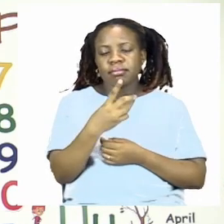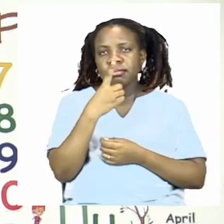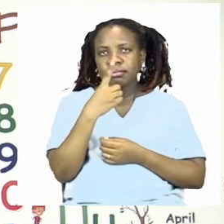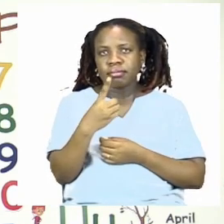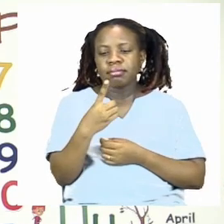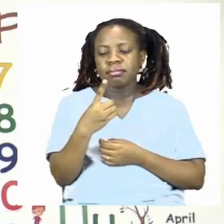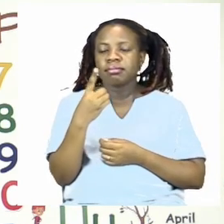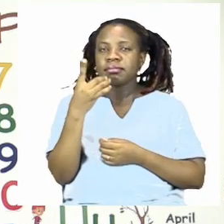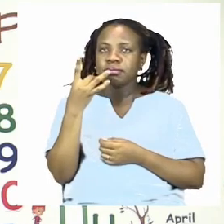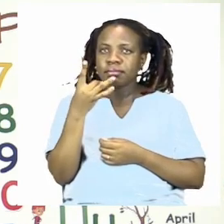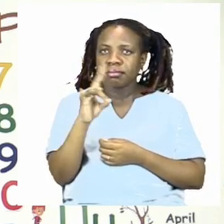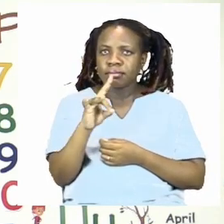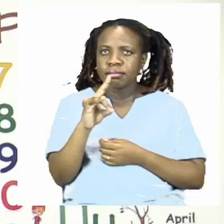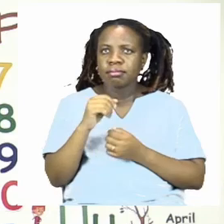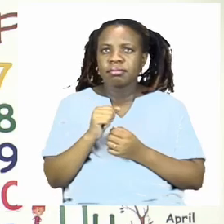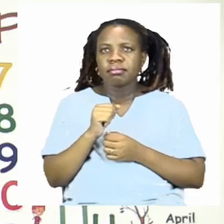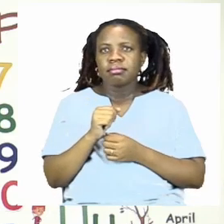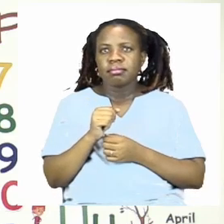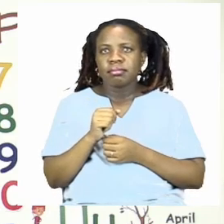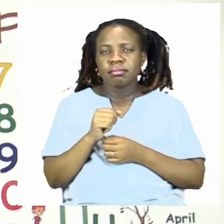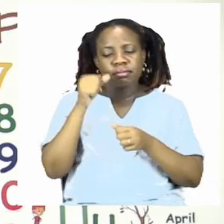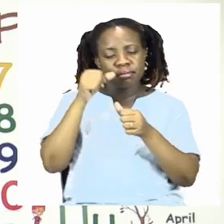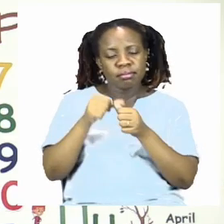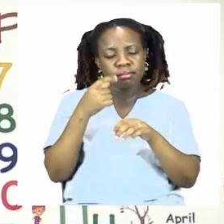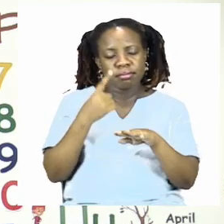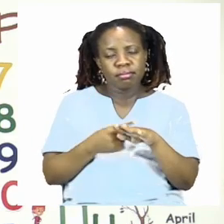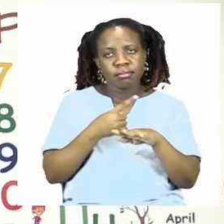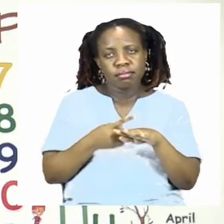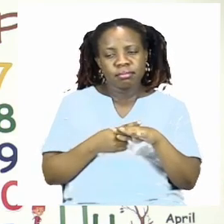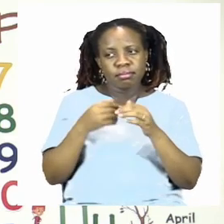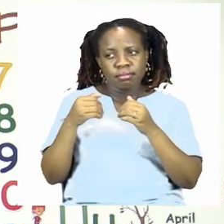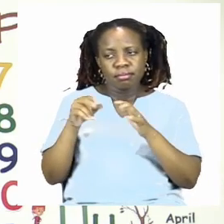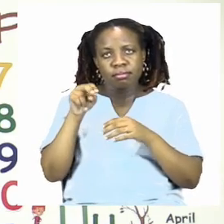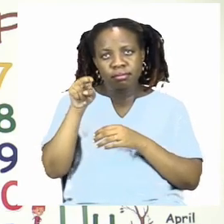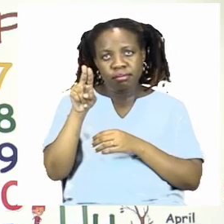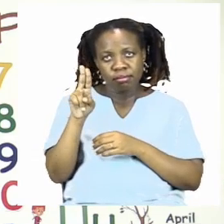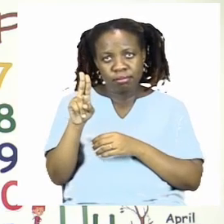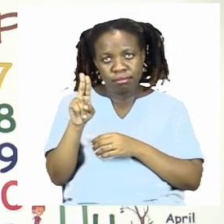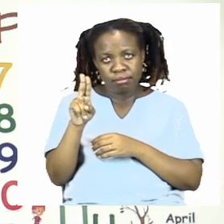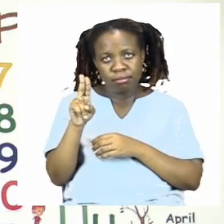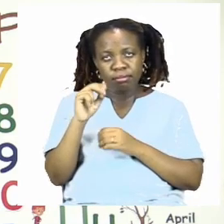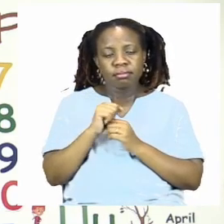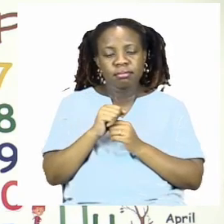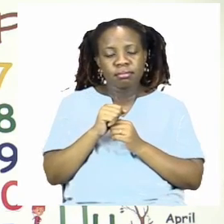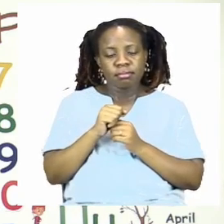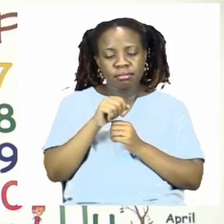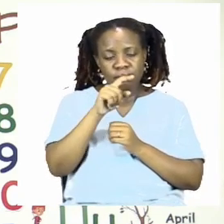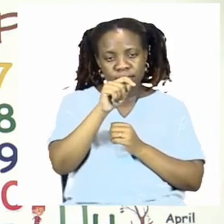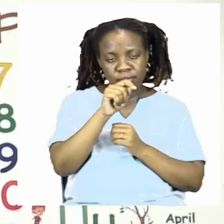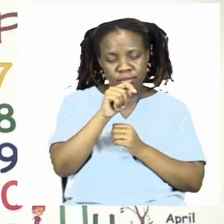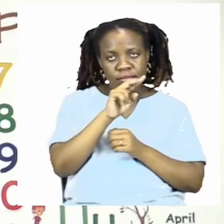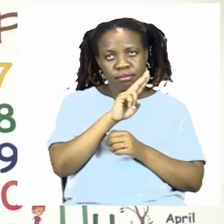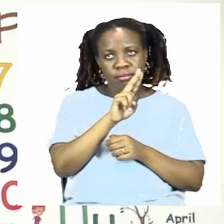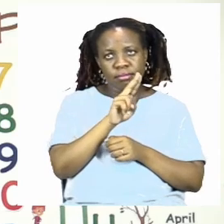218. So how do we do this, boys and girls? Remember, we start with our units, tens, and then move over to the hundreds.